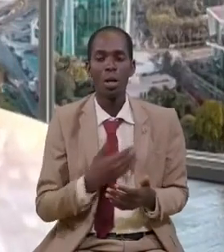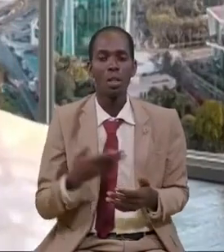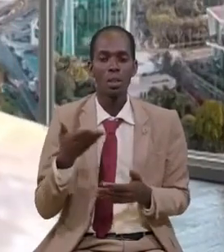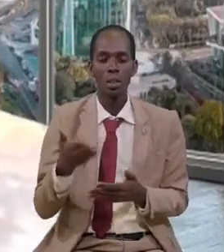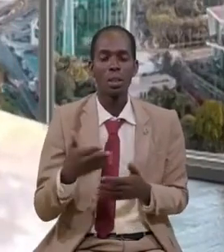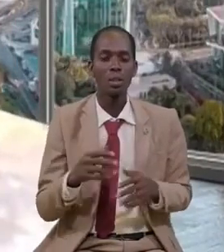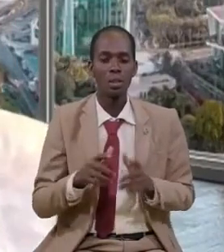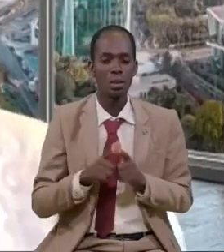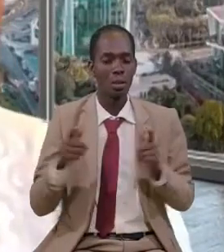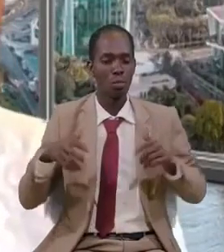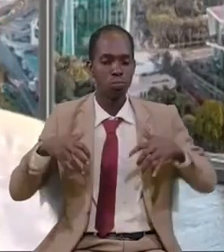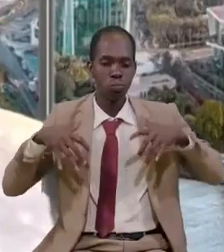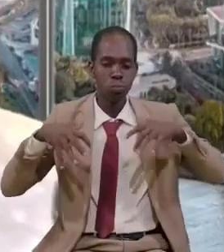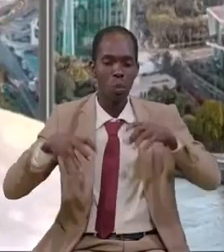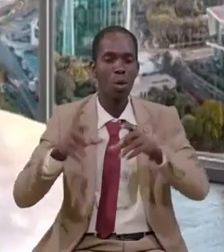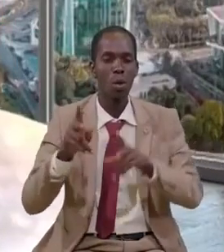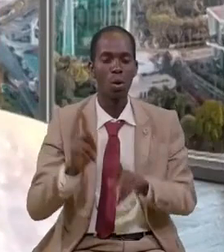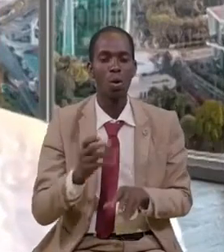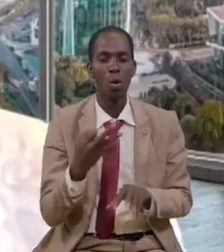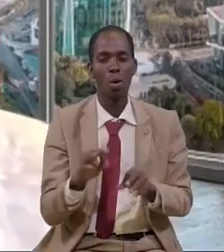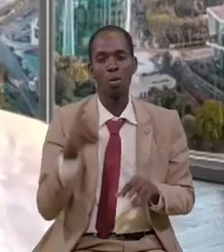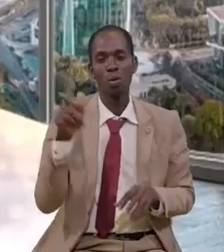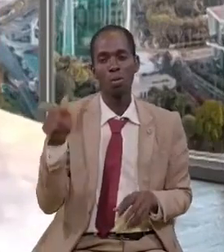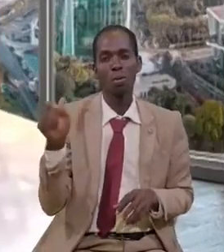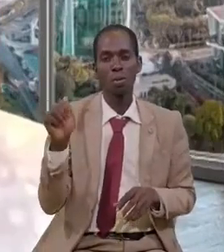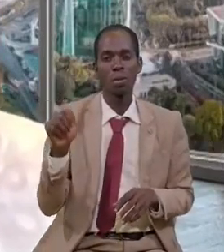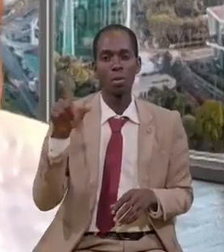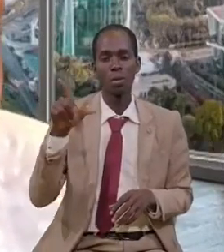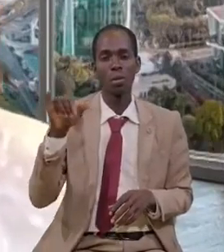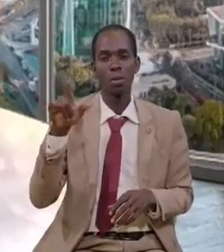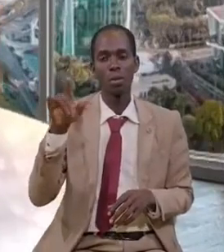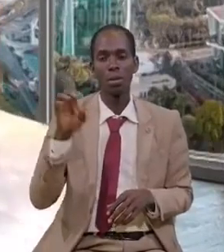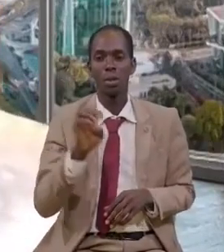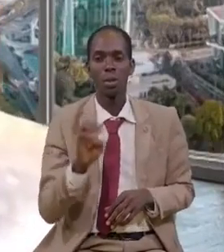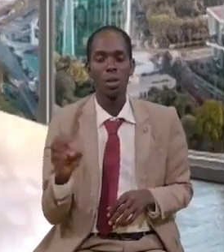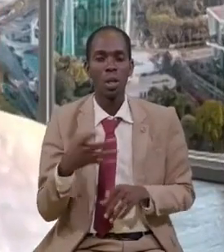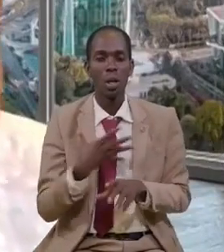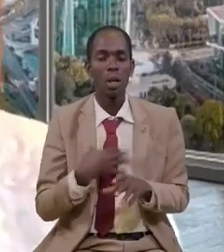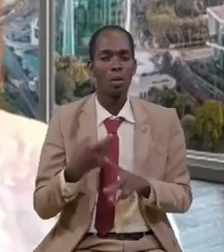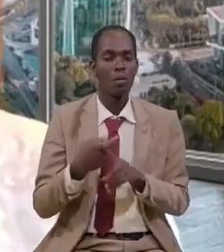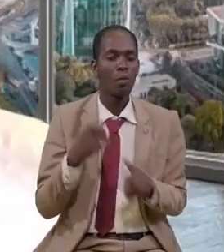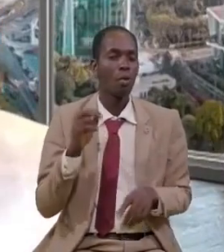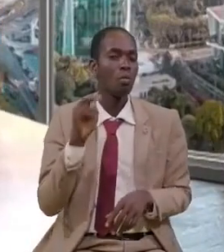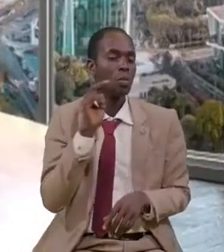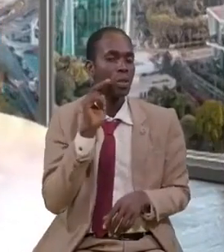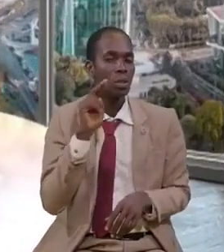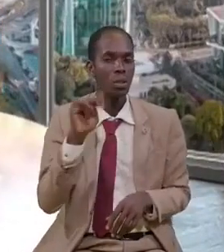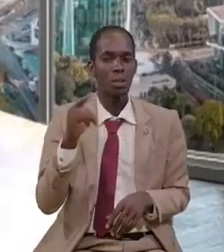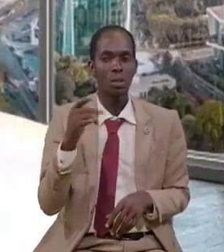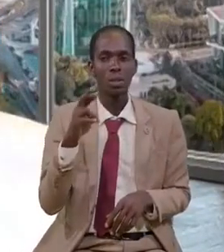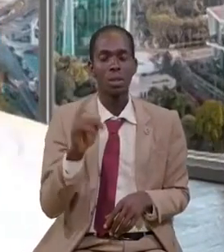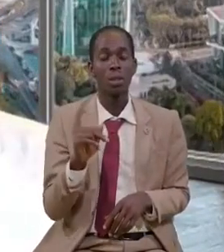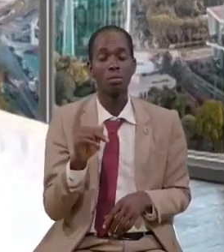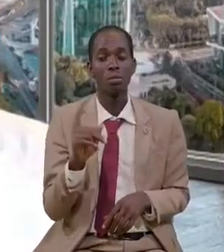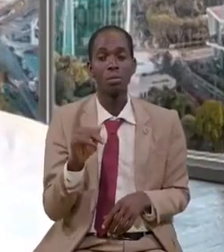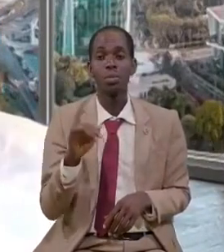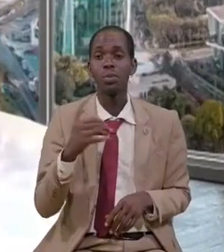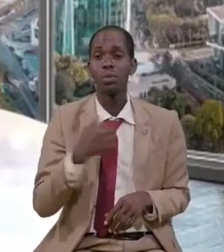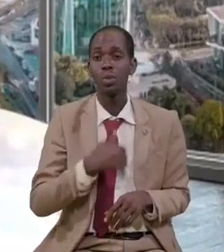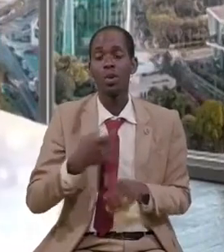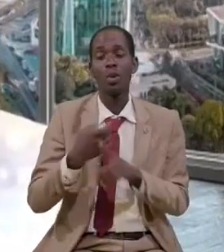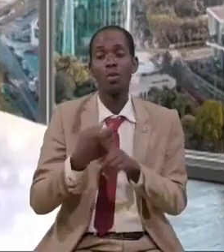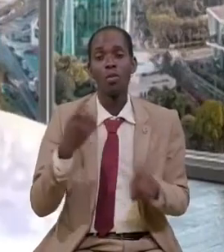Galilee, from Decapolis, and from Jerusalem, and from Judea, and beyond Jordan. This is what I